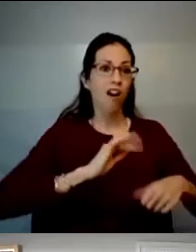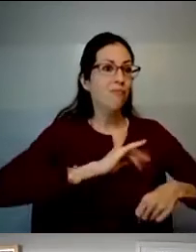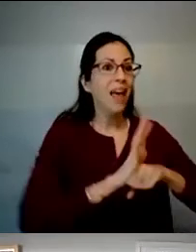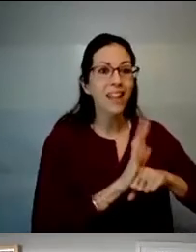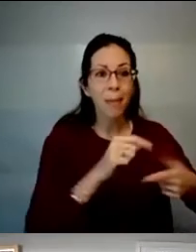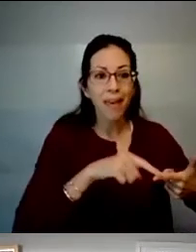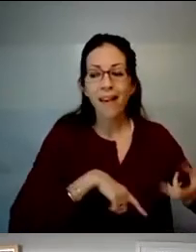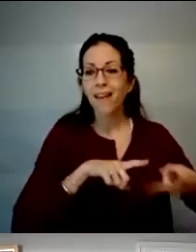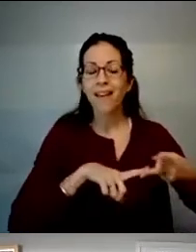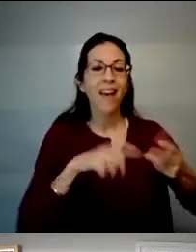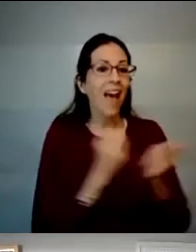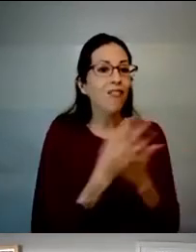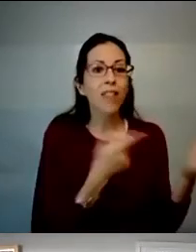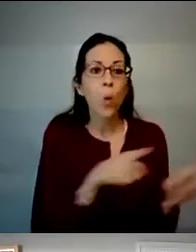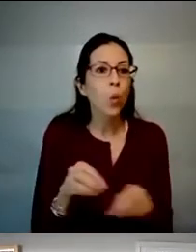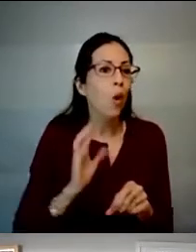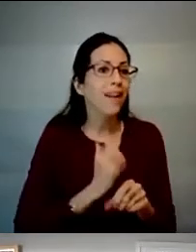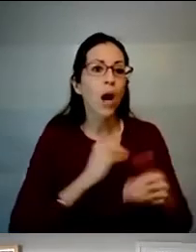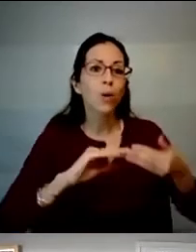and everything that was going on in our city.